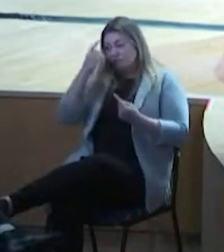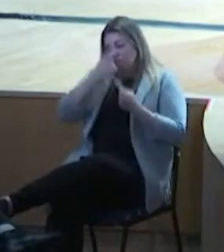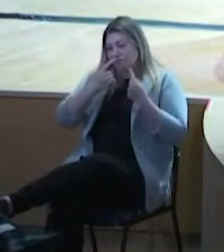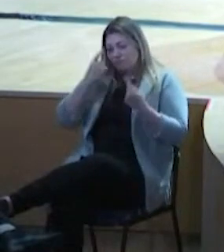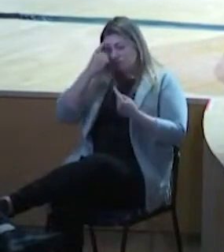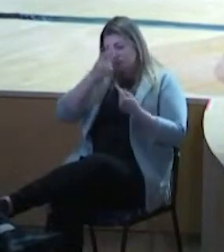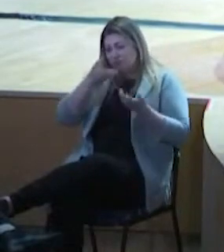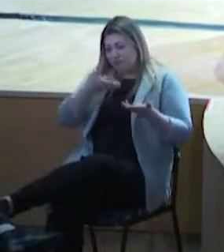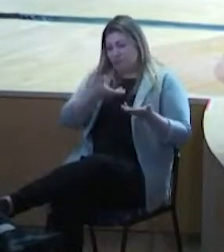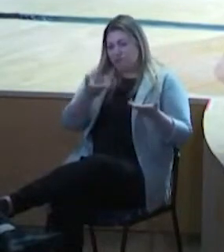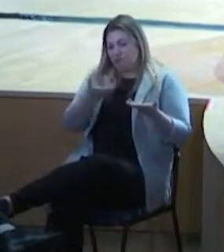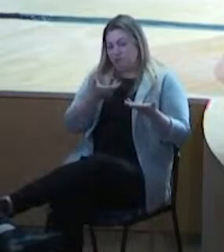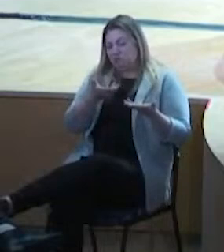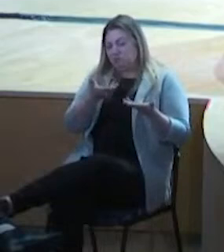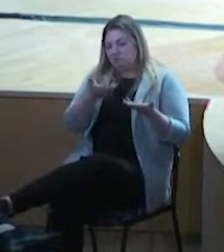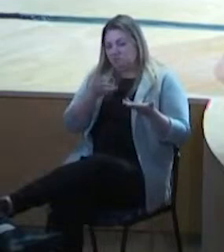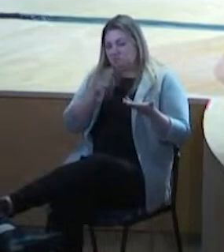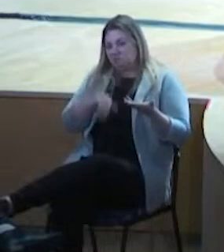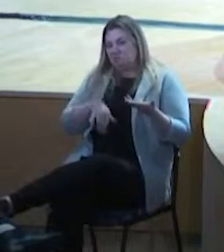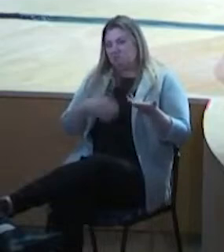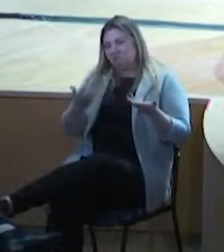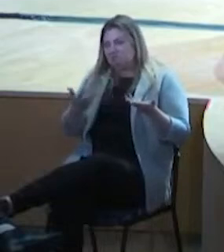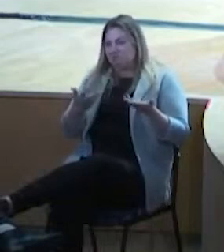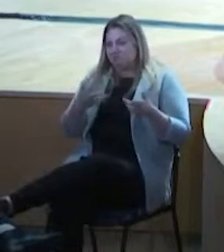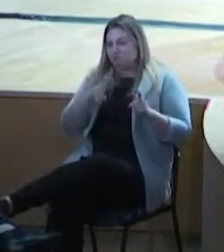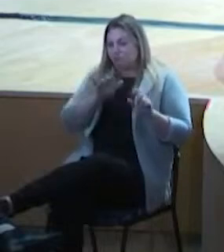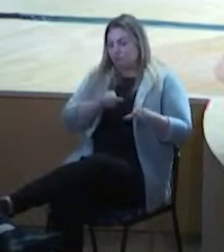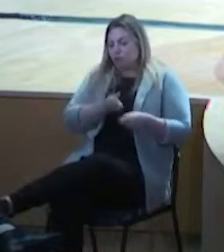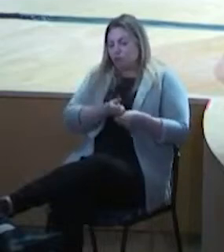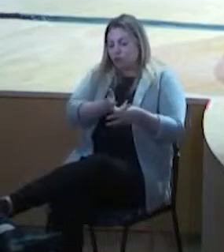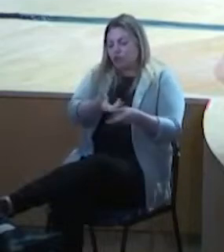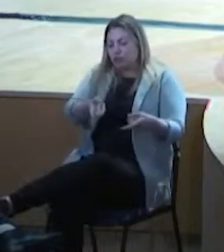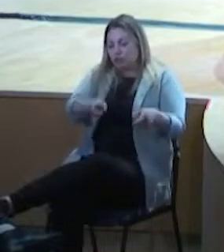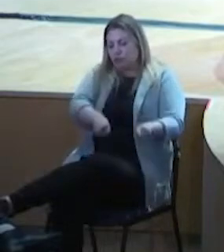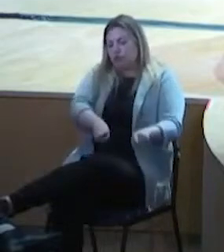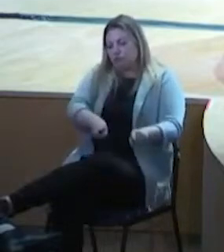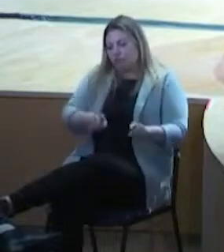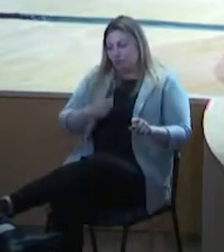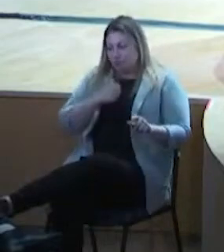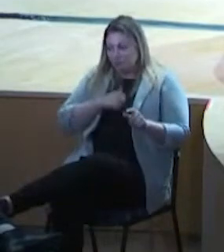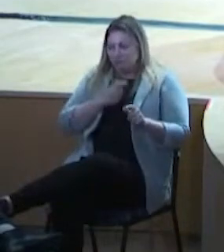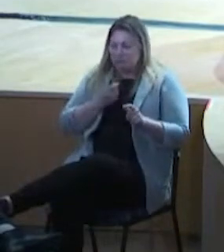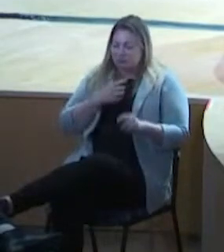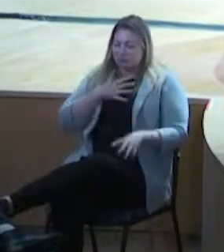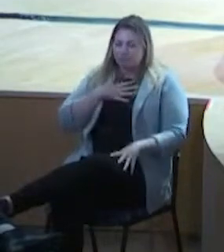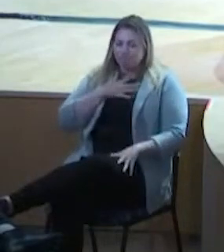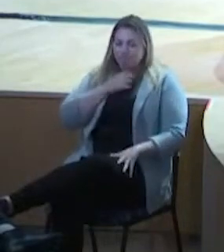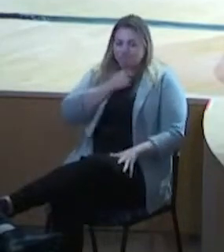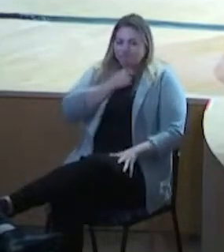might, you know, end up doing. And sorry for getting a little choked up, but